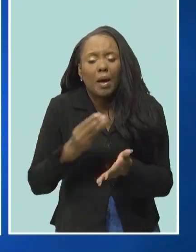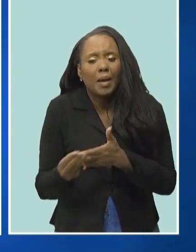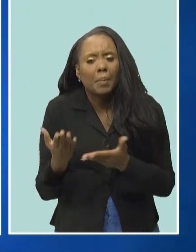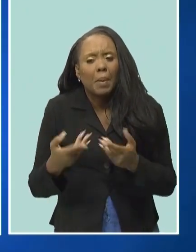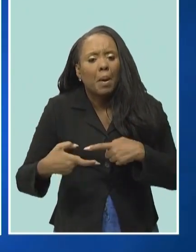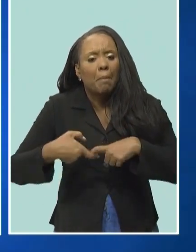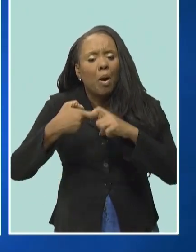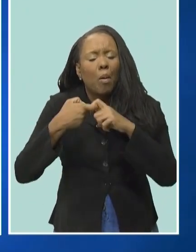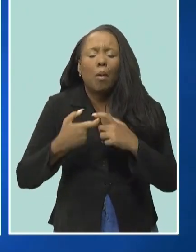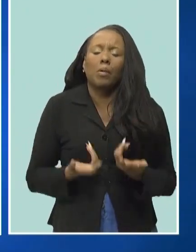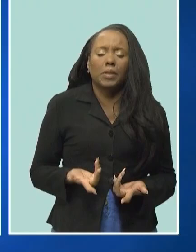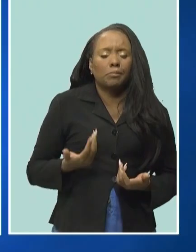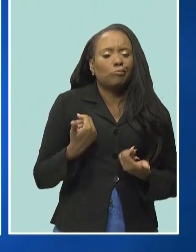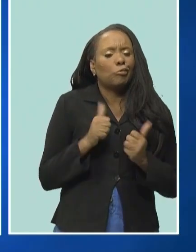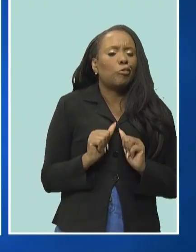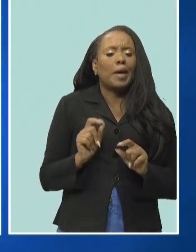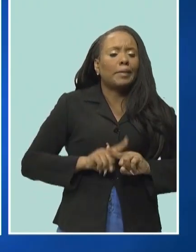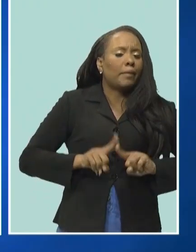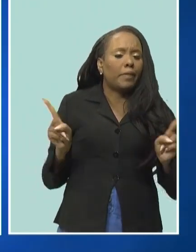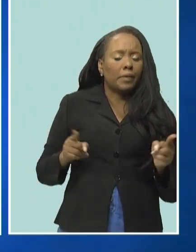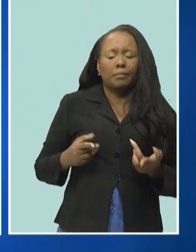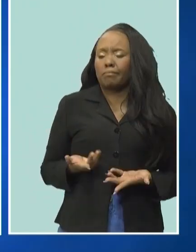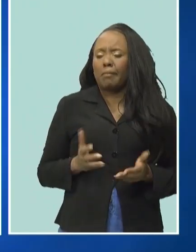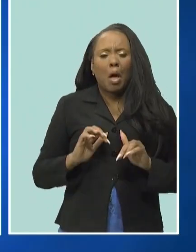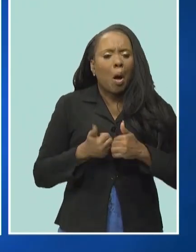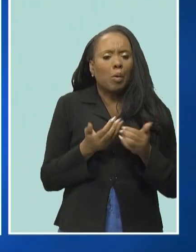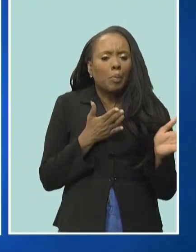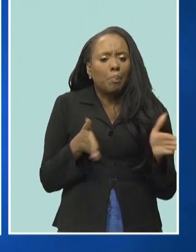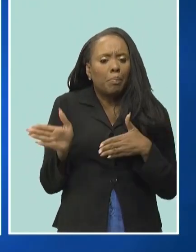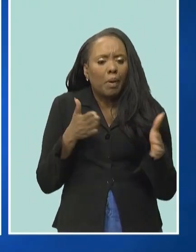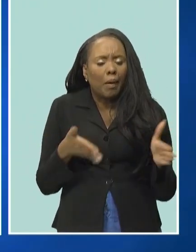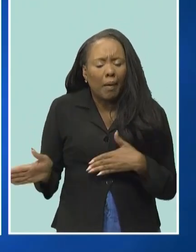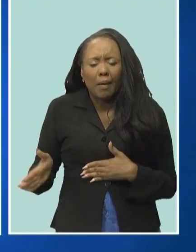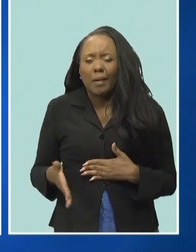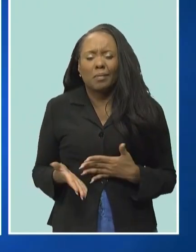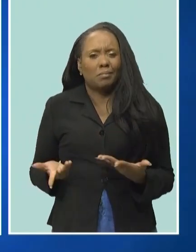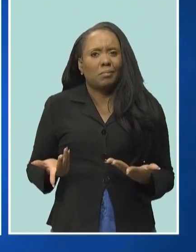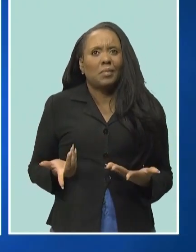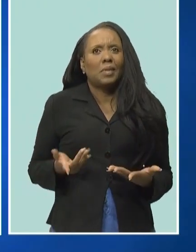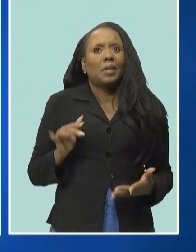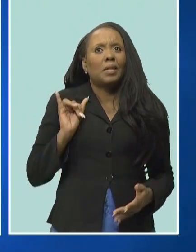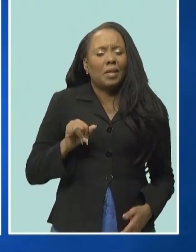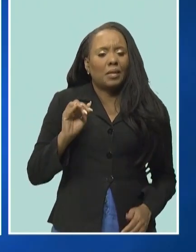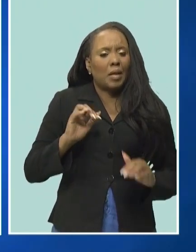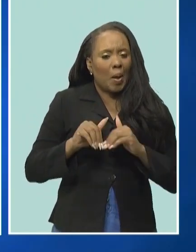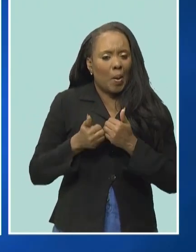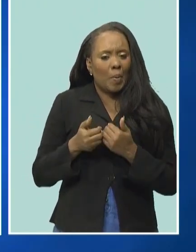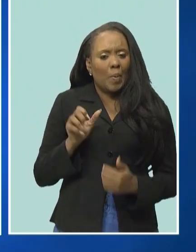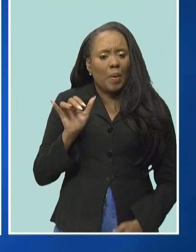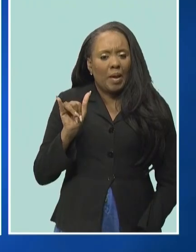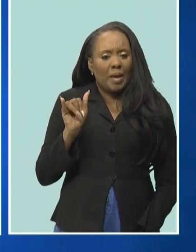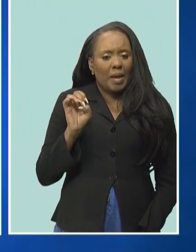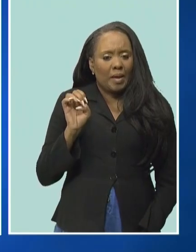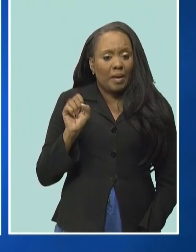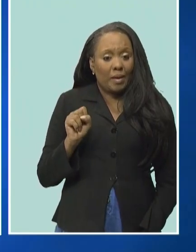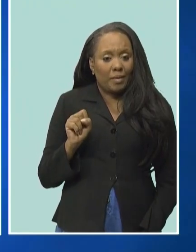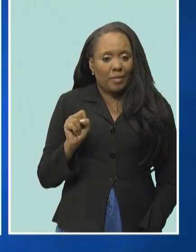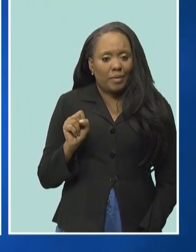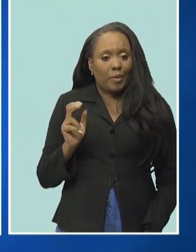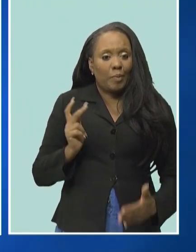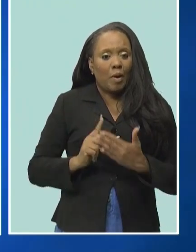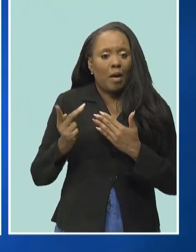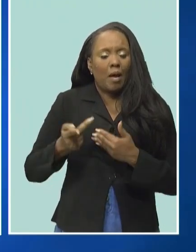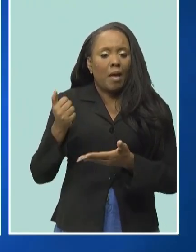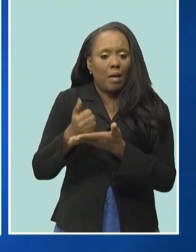you will know how to organize, how to plan, how to do everything. That's all. Yes, I need to market as well. So